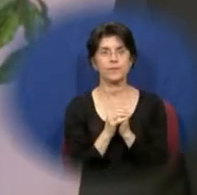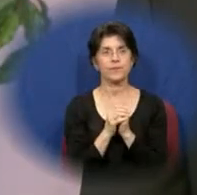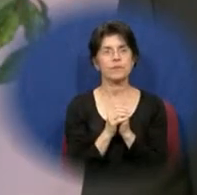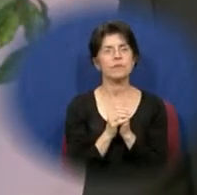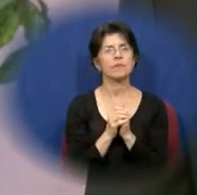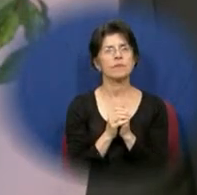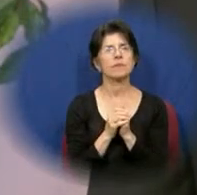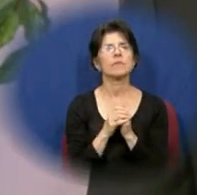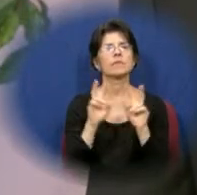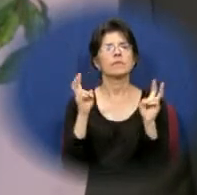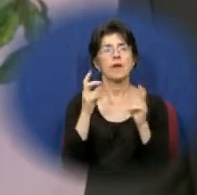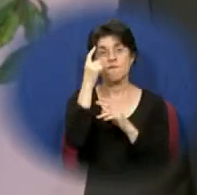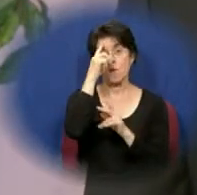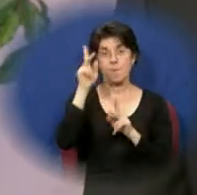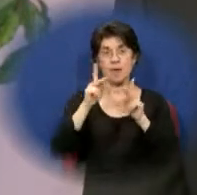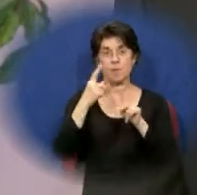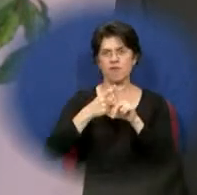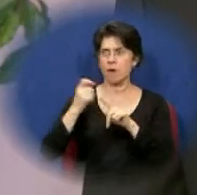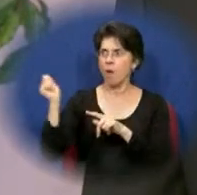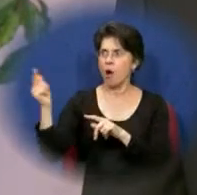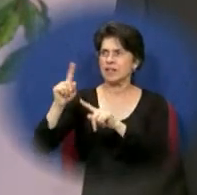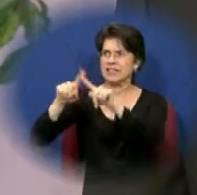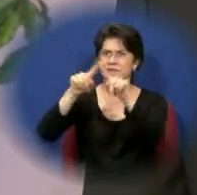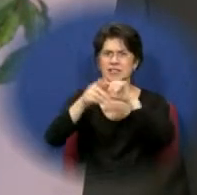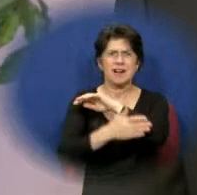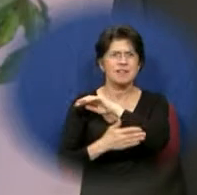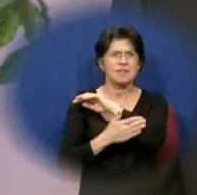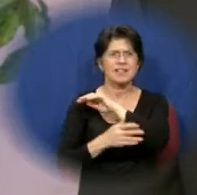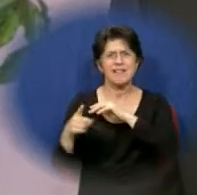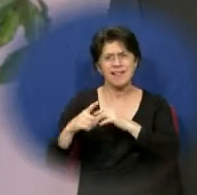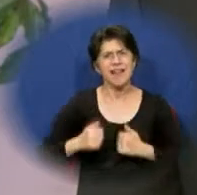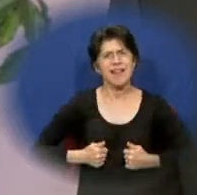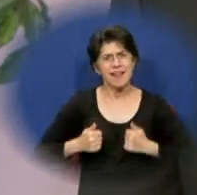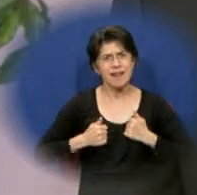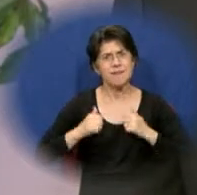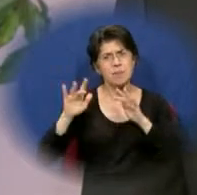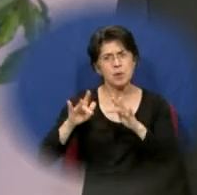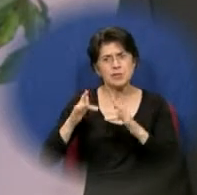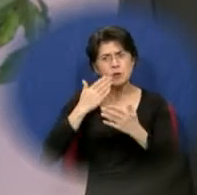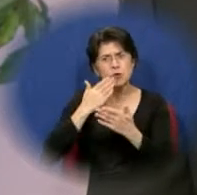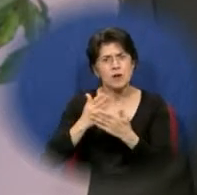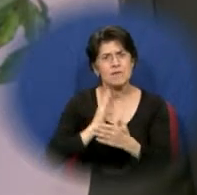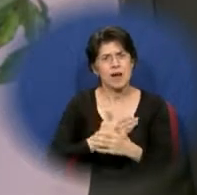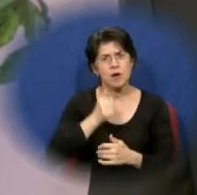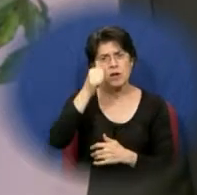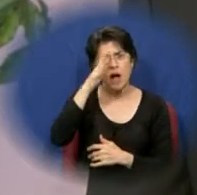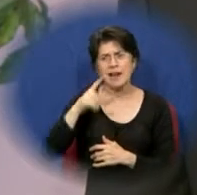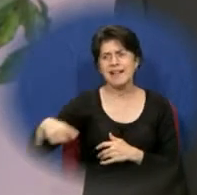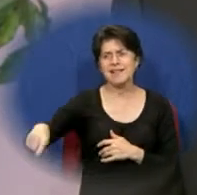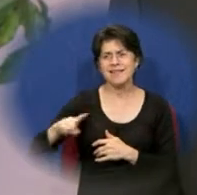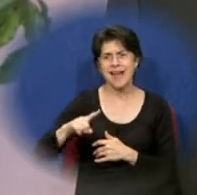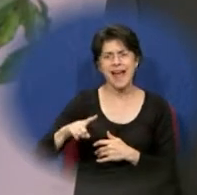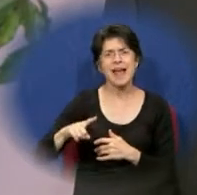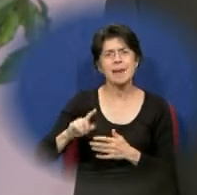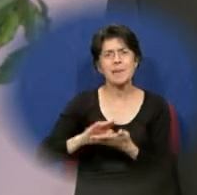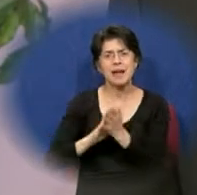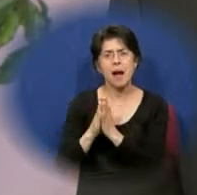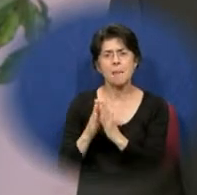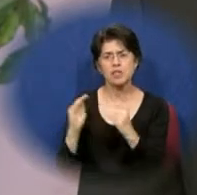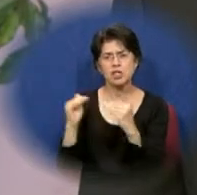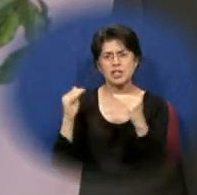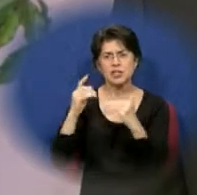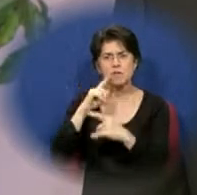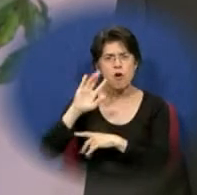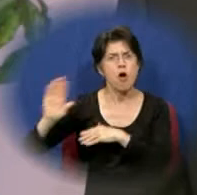all nations, that they may always live the mercy and goodness of our God, and become instruments of justice and peace for